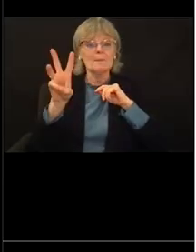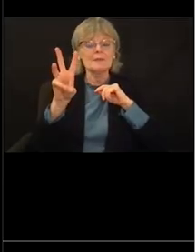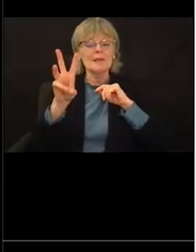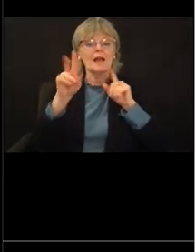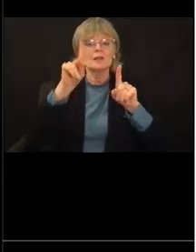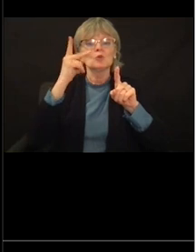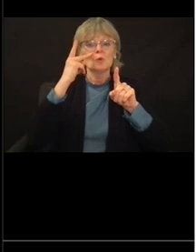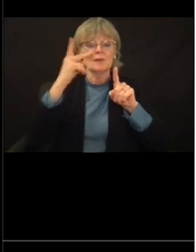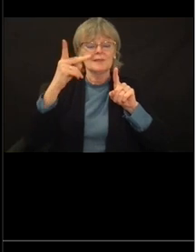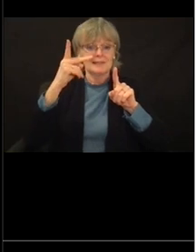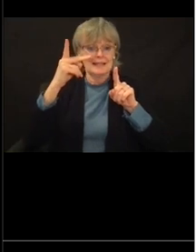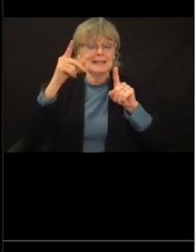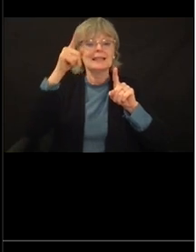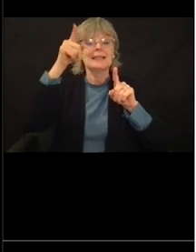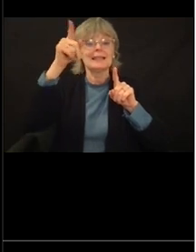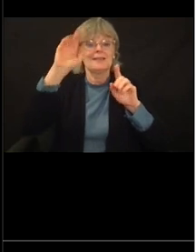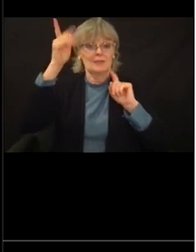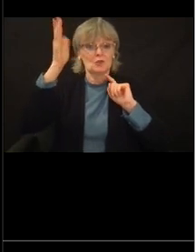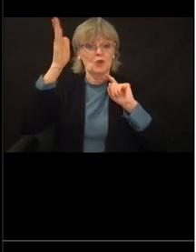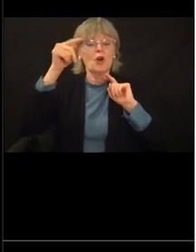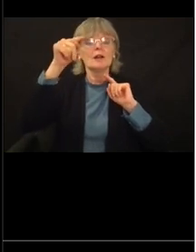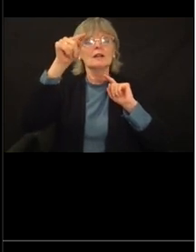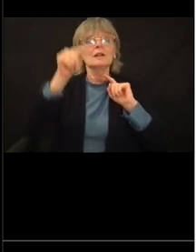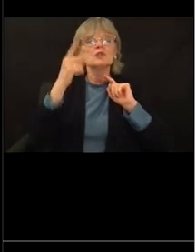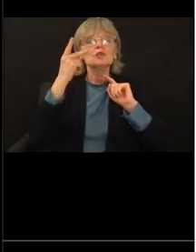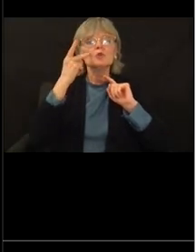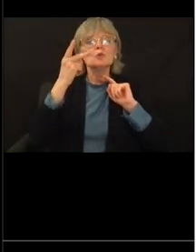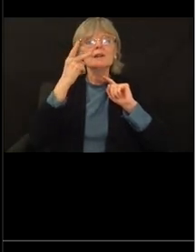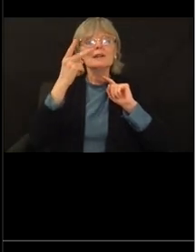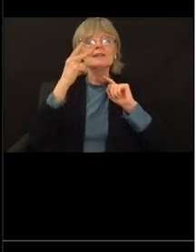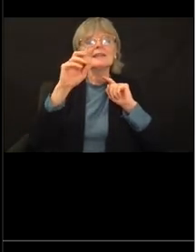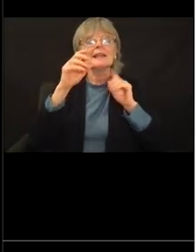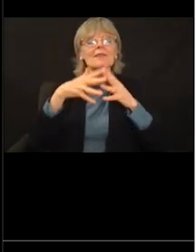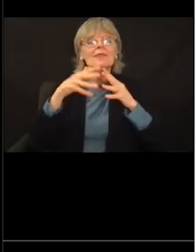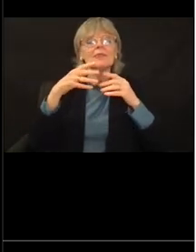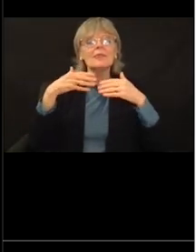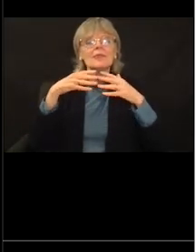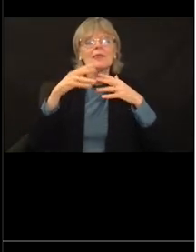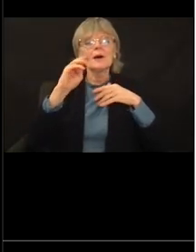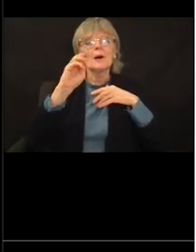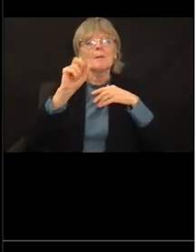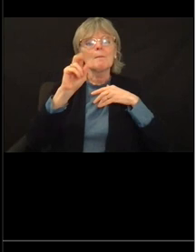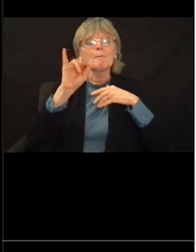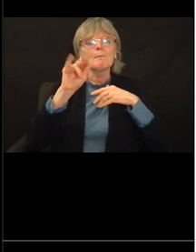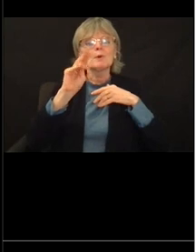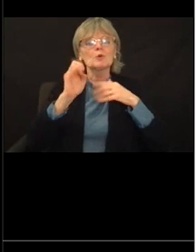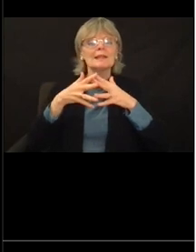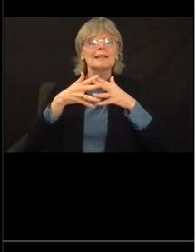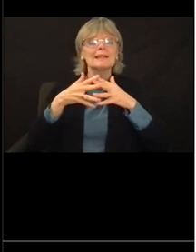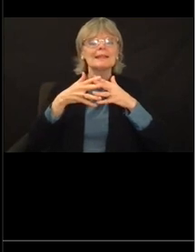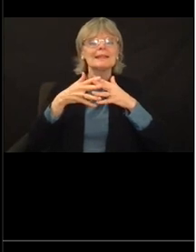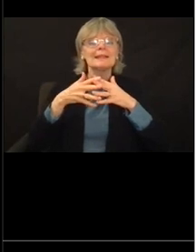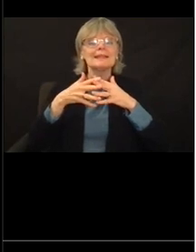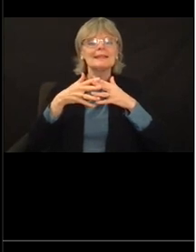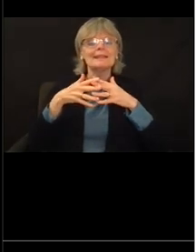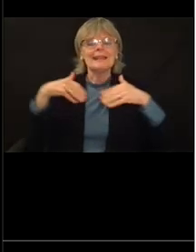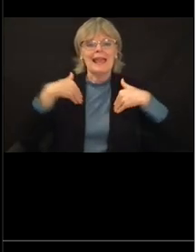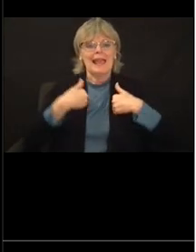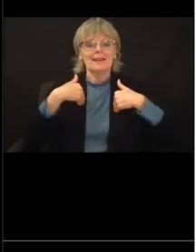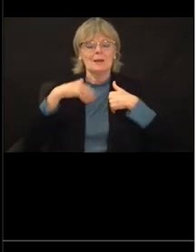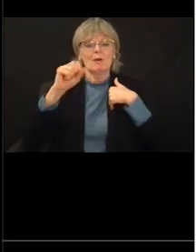this talk, you can find the Marine Animal Stranding Network. So no matter where you live in the United States, you can find the number to